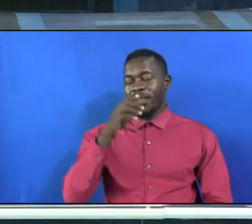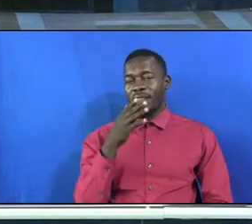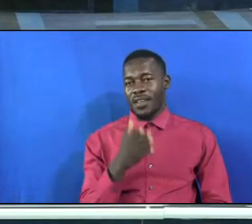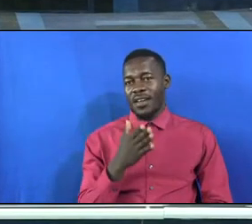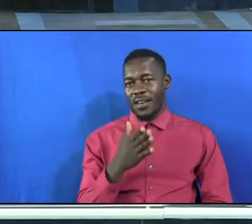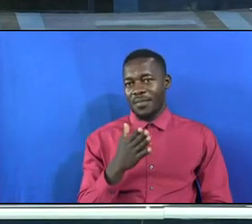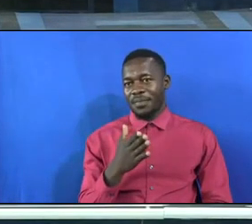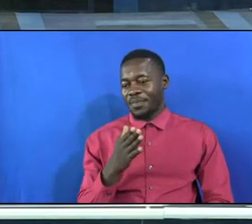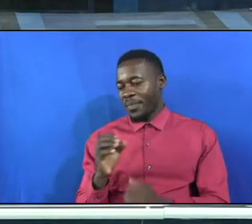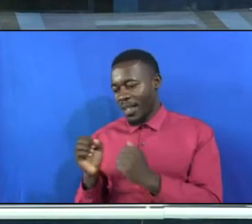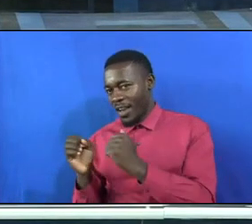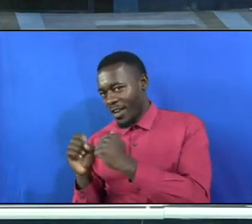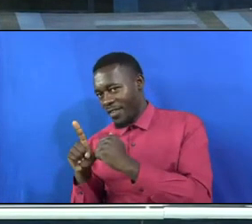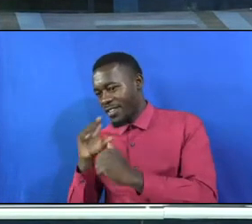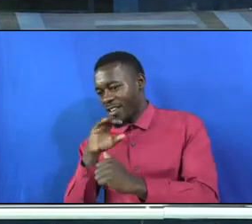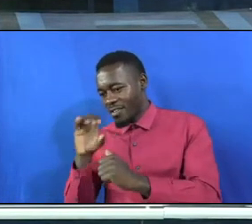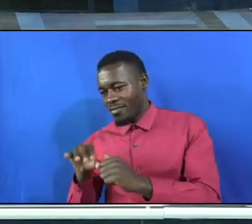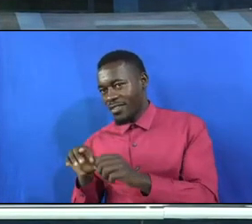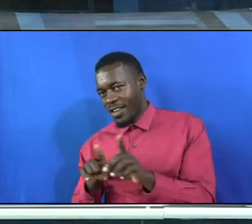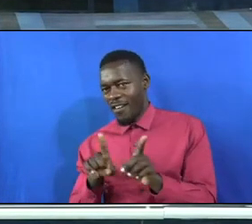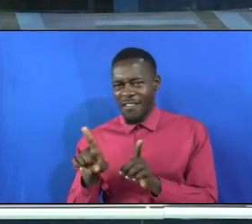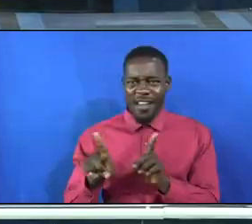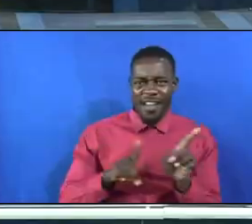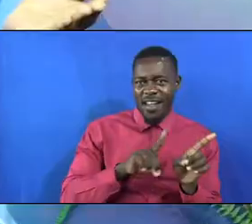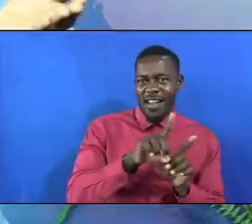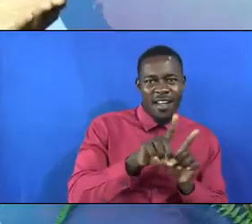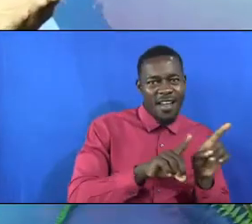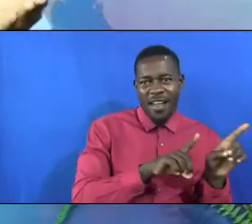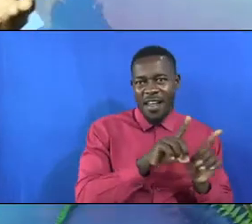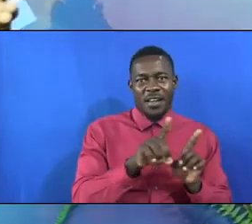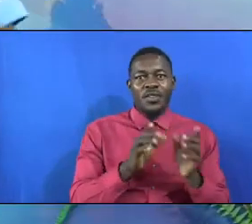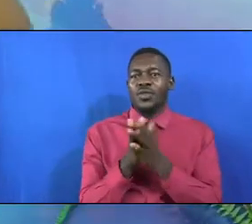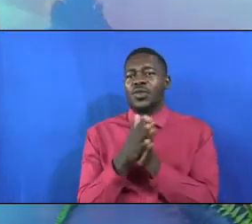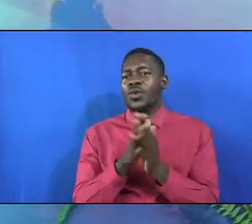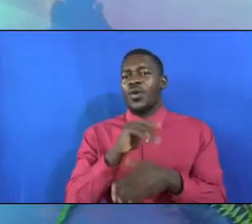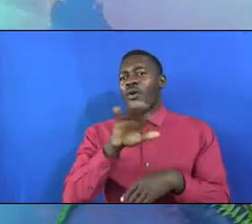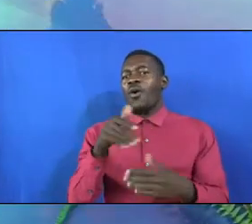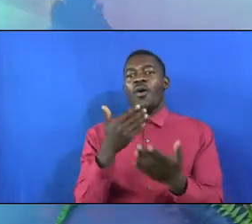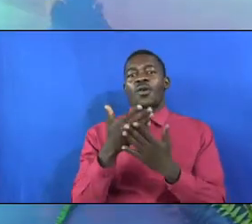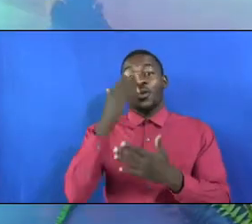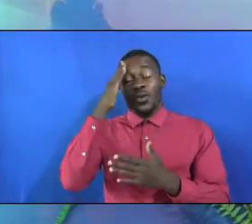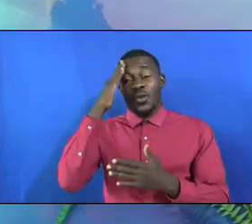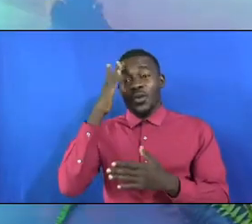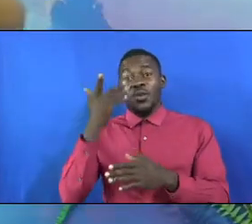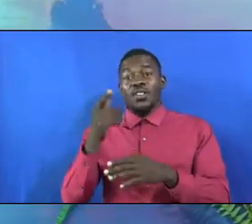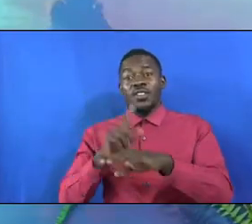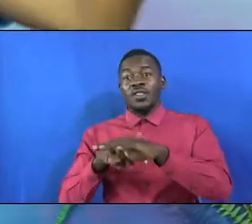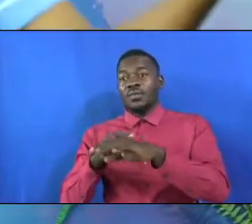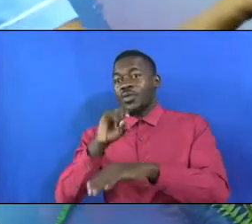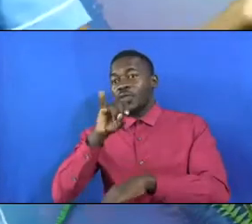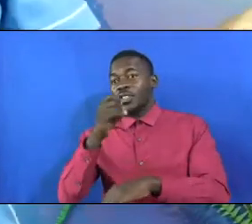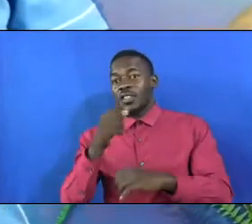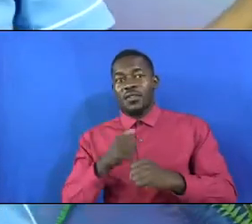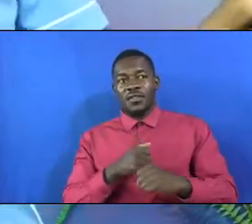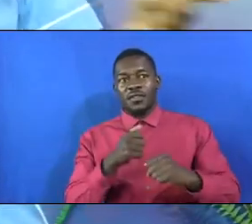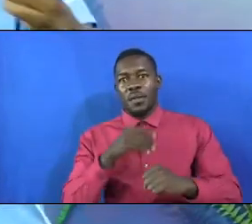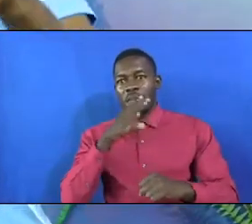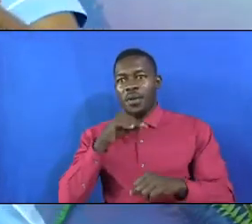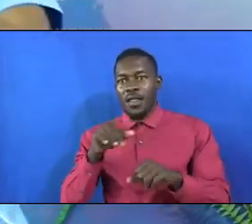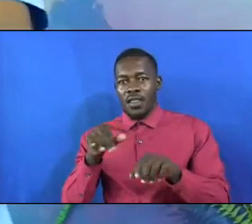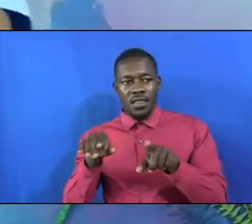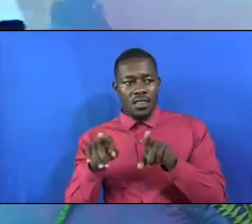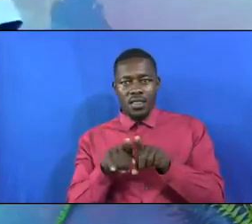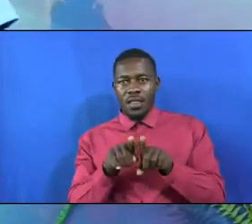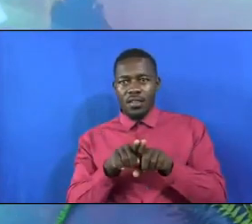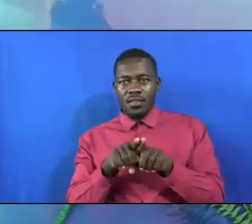of them. We all know what happened for Joseph to find himself in Egypt